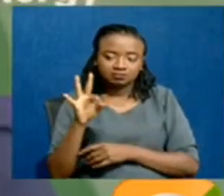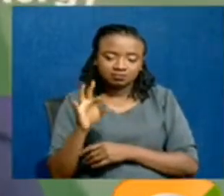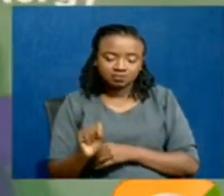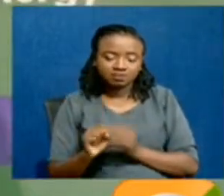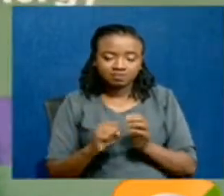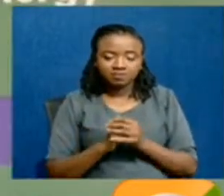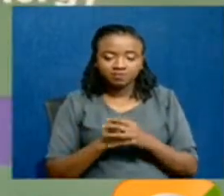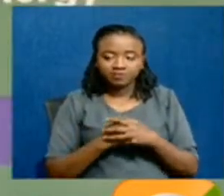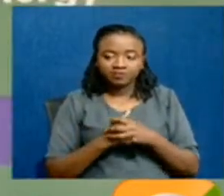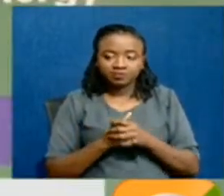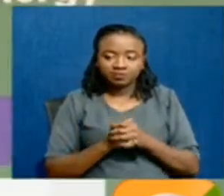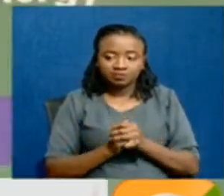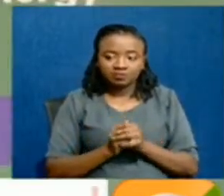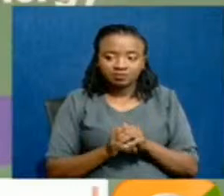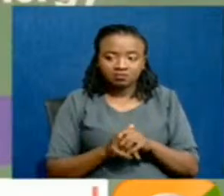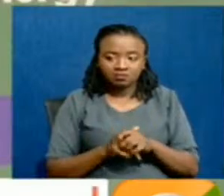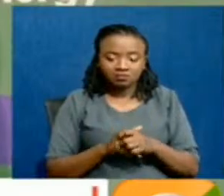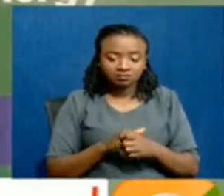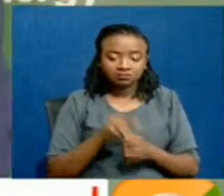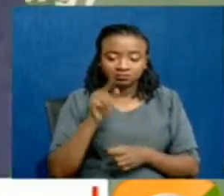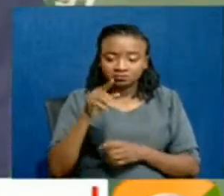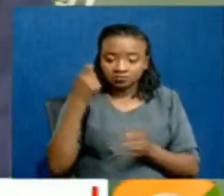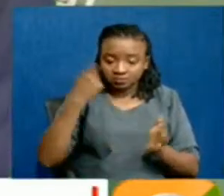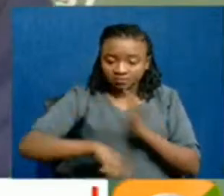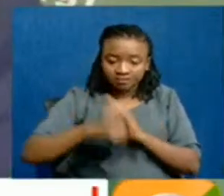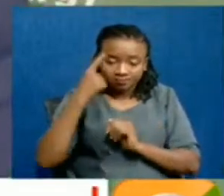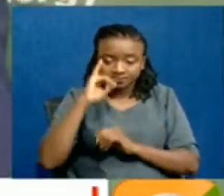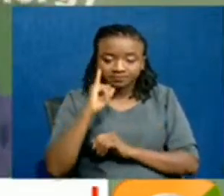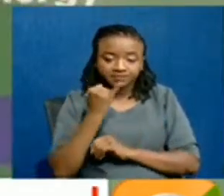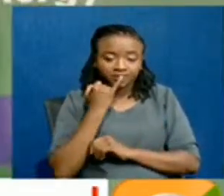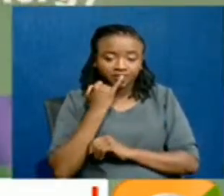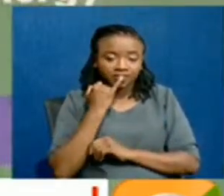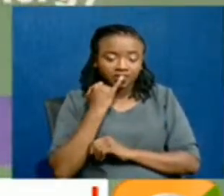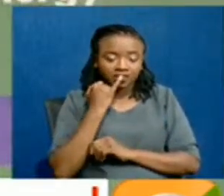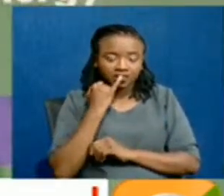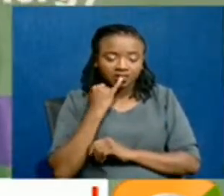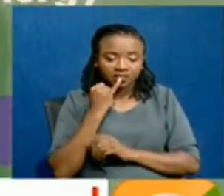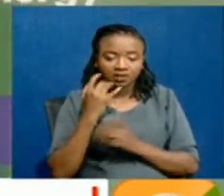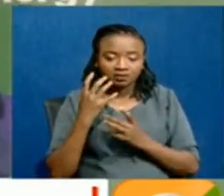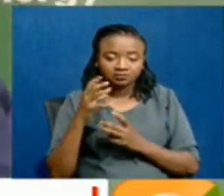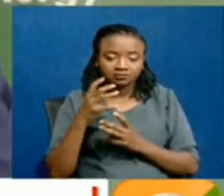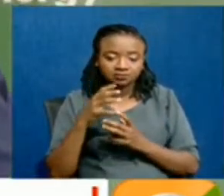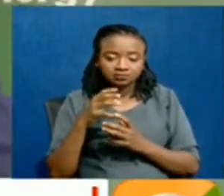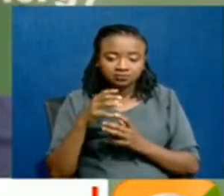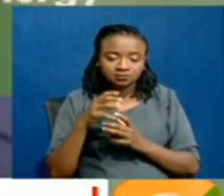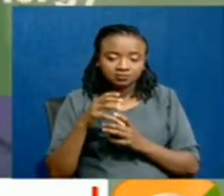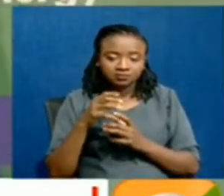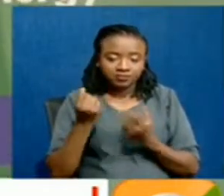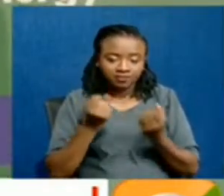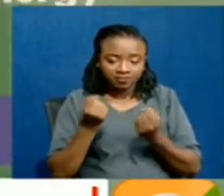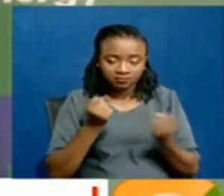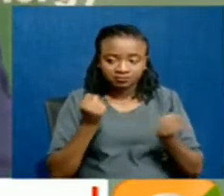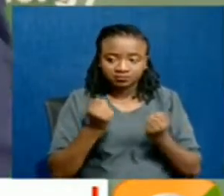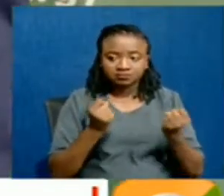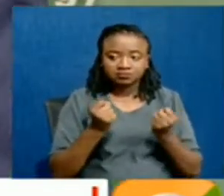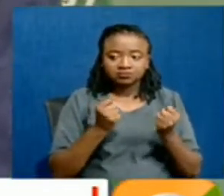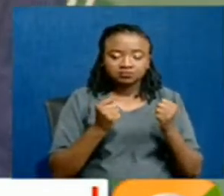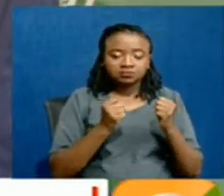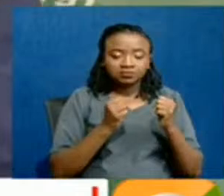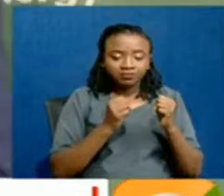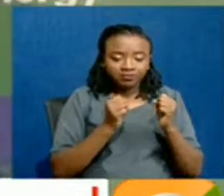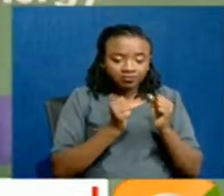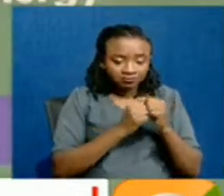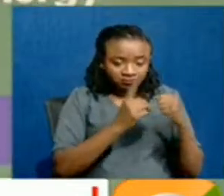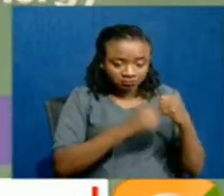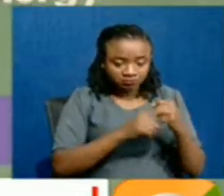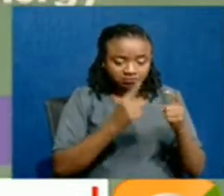tariff, maybe other tariff I would like to mention, because this never used to be there. It is 16 shillings, but during the night they pay 8 shillings.